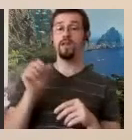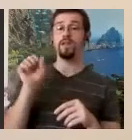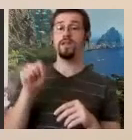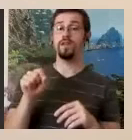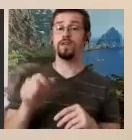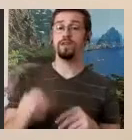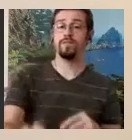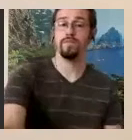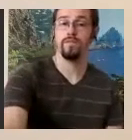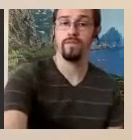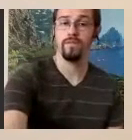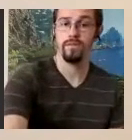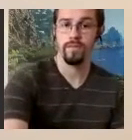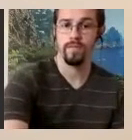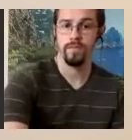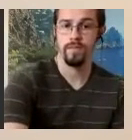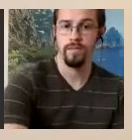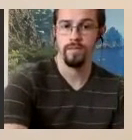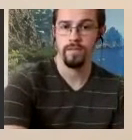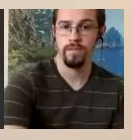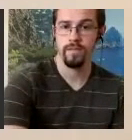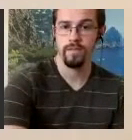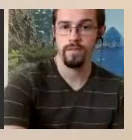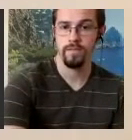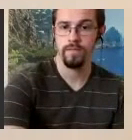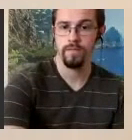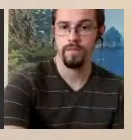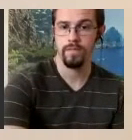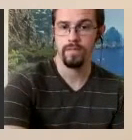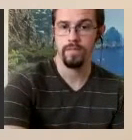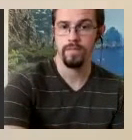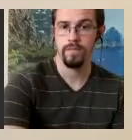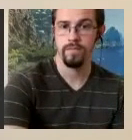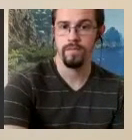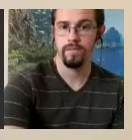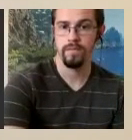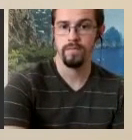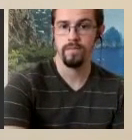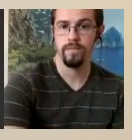to the work. I can hear myself. Sorry.